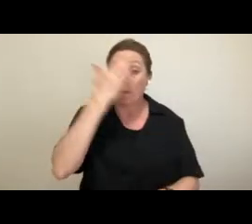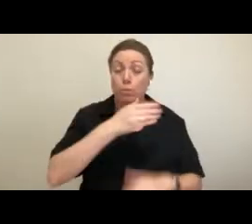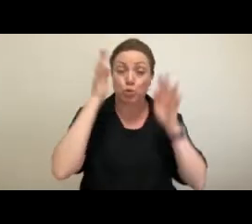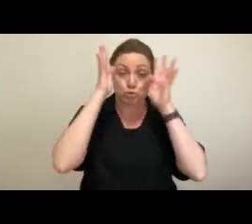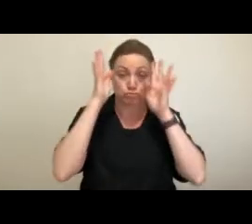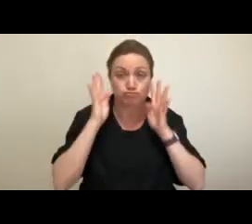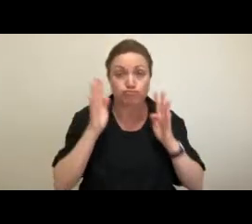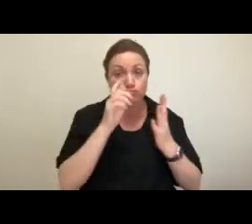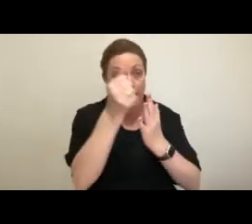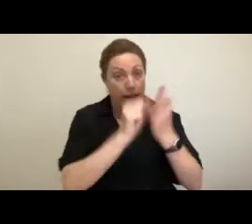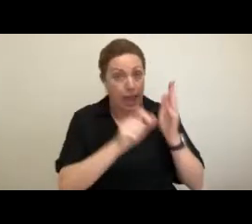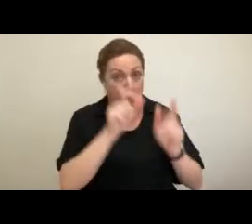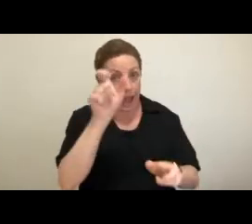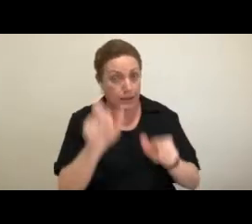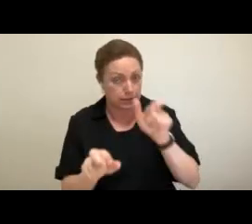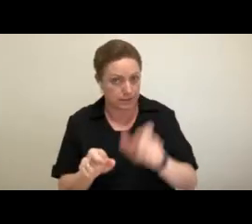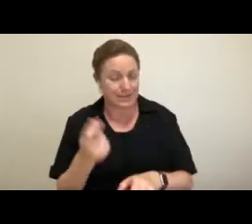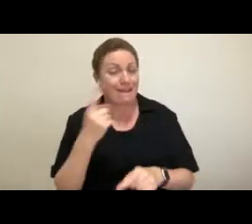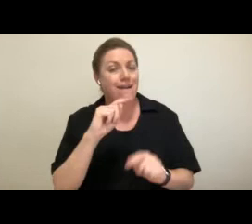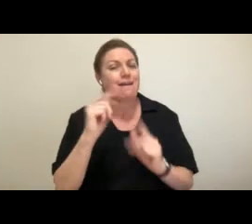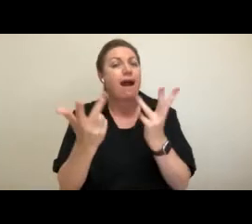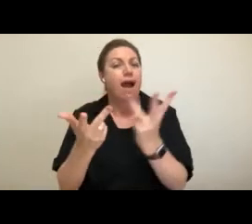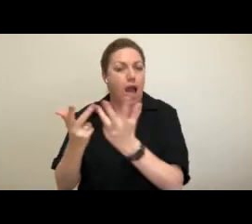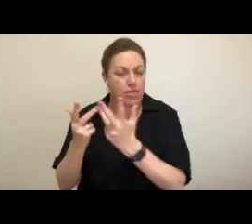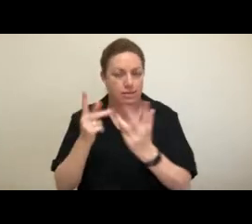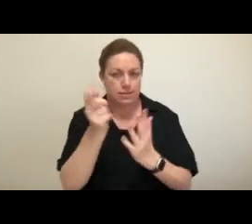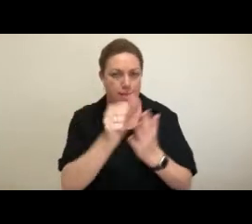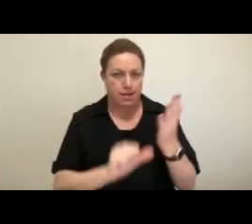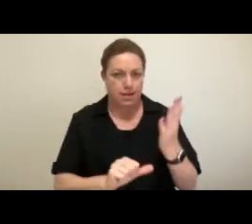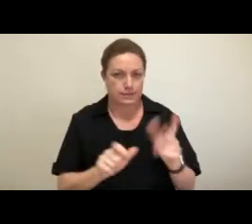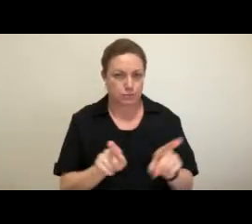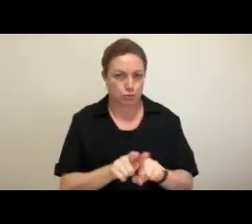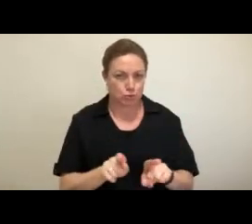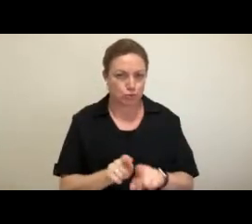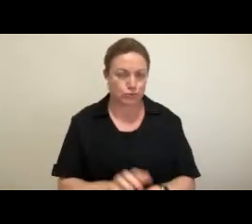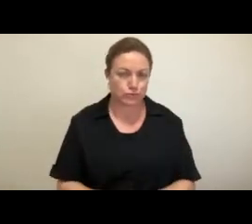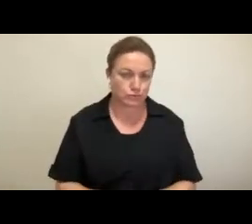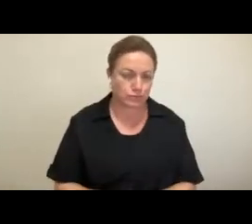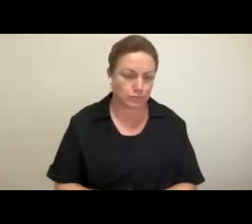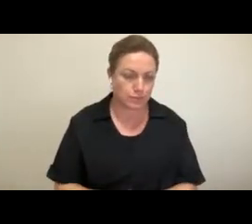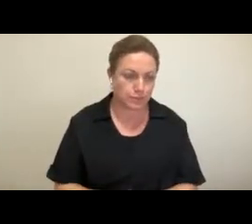and other artists. So